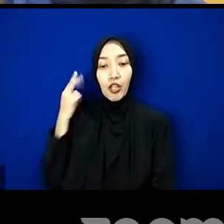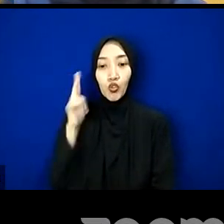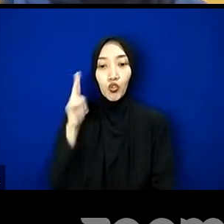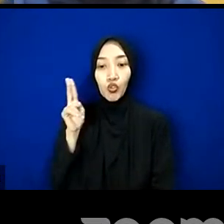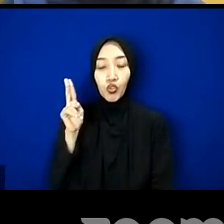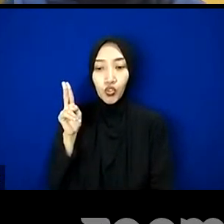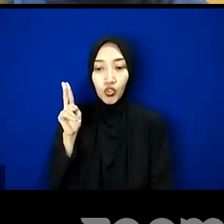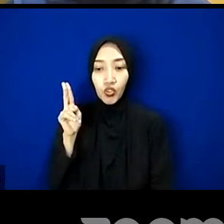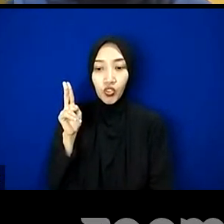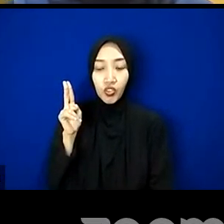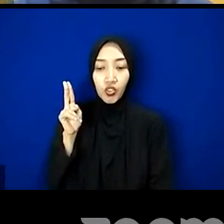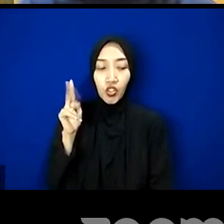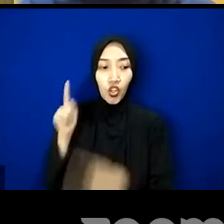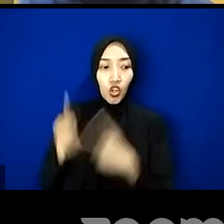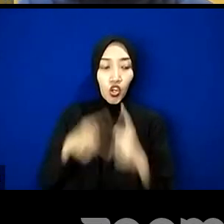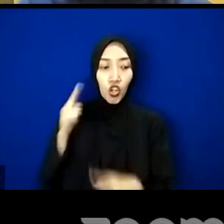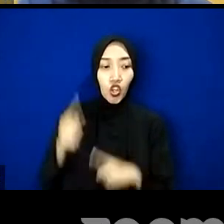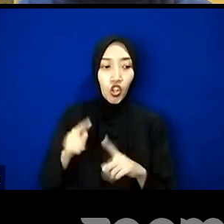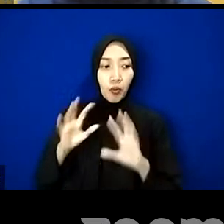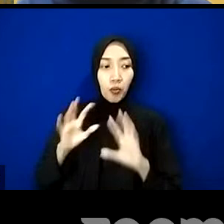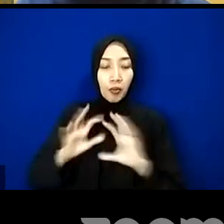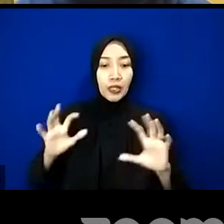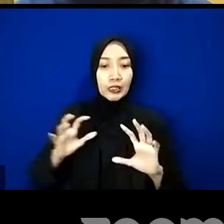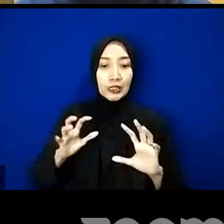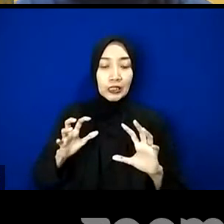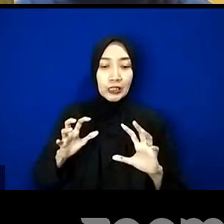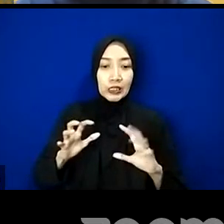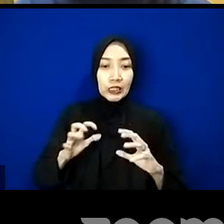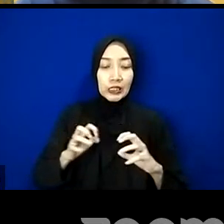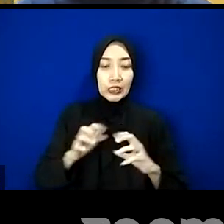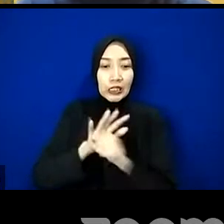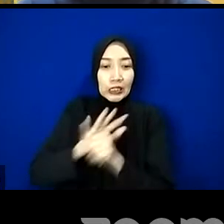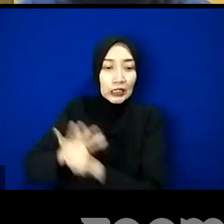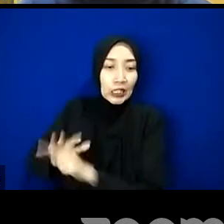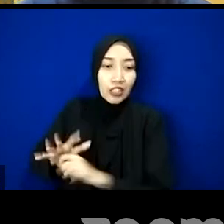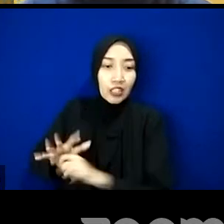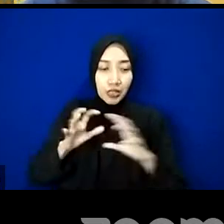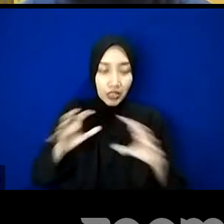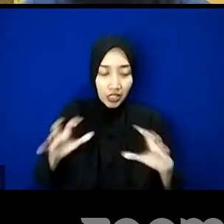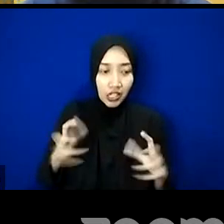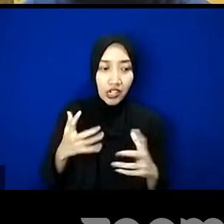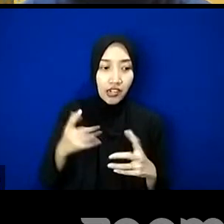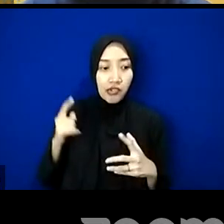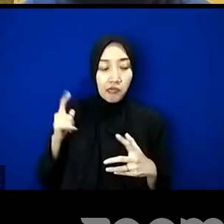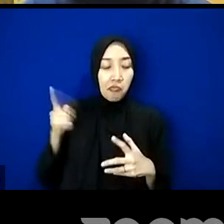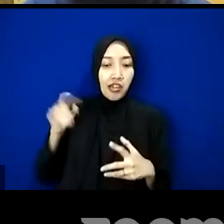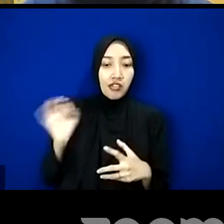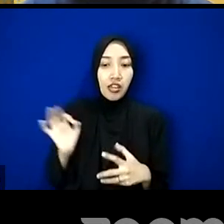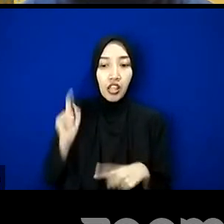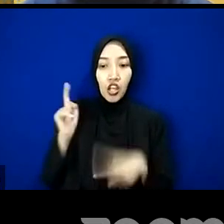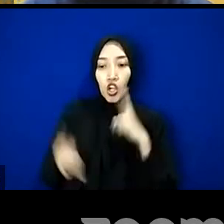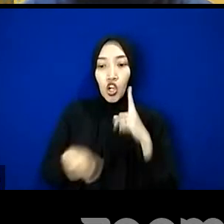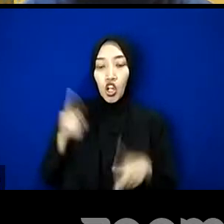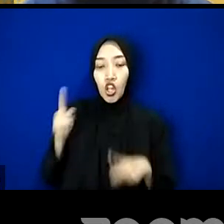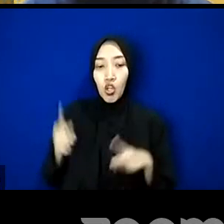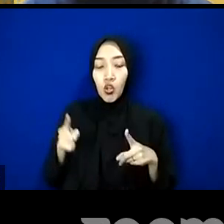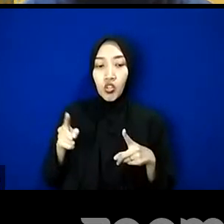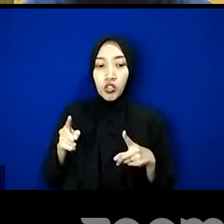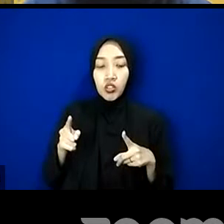there is a lot of like a watch on this, they won't using it. But if necessary things that